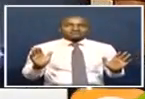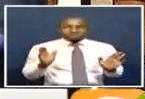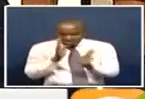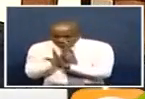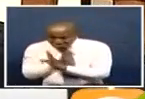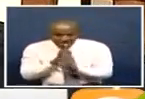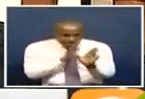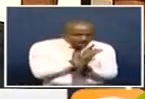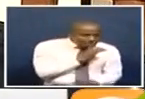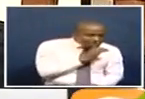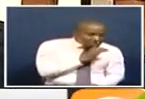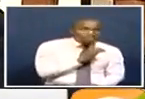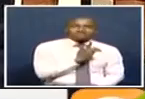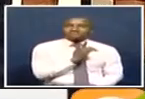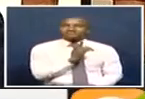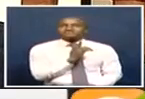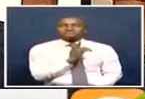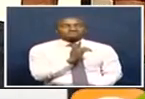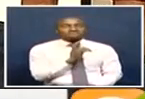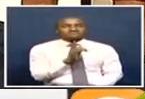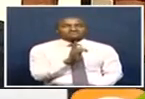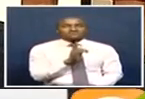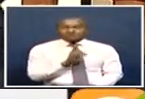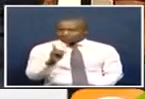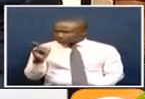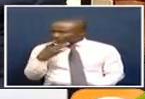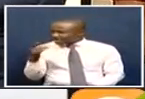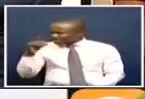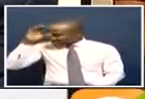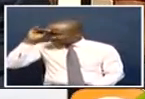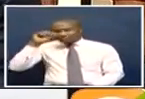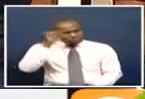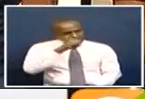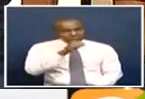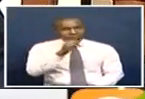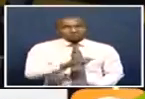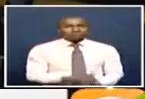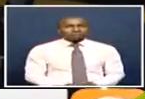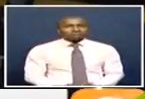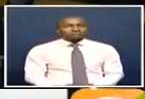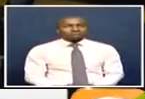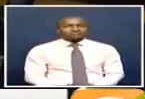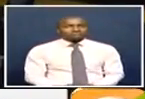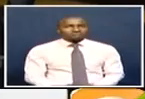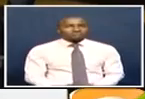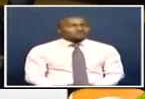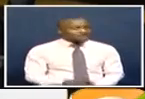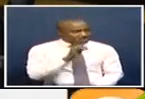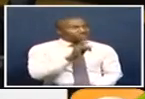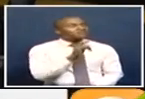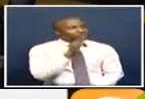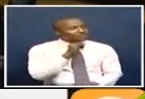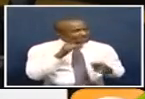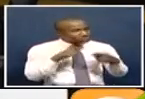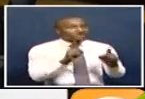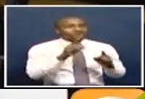know, vetted or gossip. You still like Trump? Oh, absolutely correct. Goodness gracious me. He's a man of himself. Trump